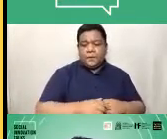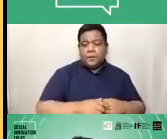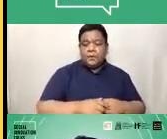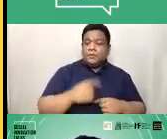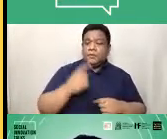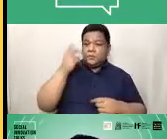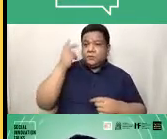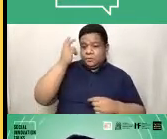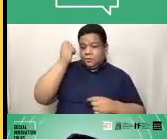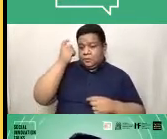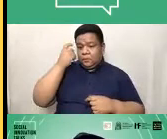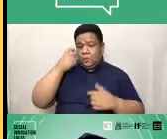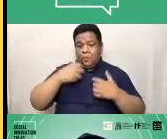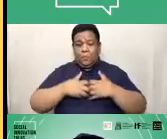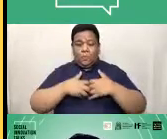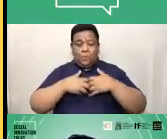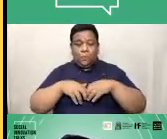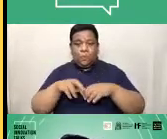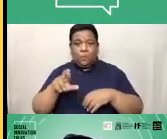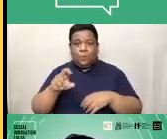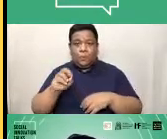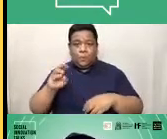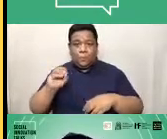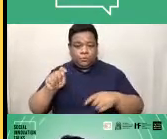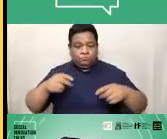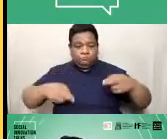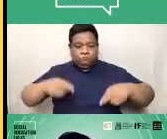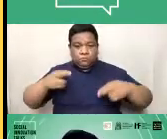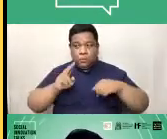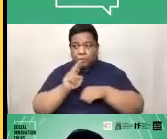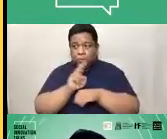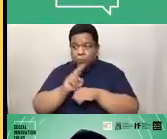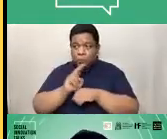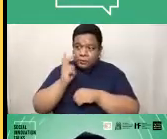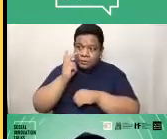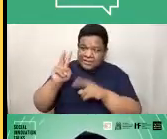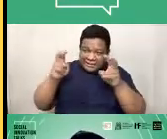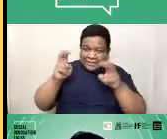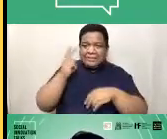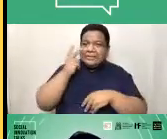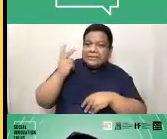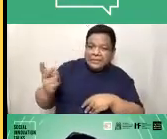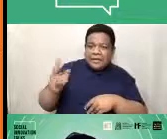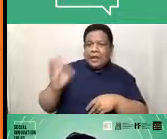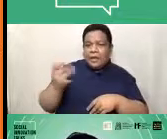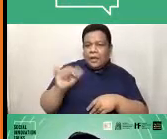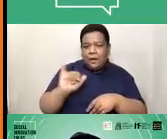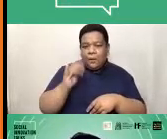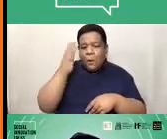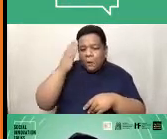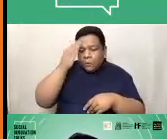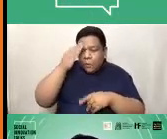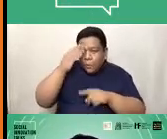robot, normally it doesn't know where it is. Using these sensors can see to an extent, mimicking the human equivalent of